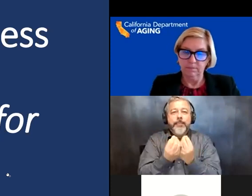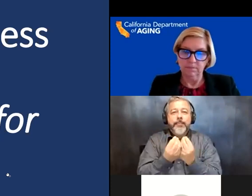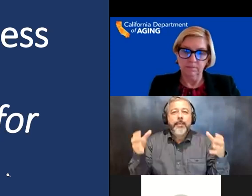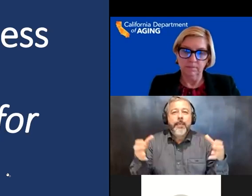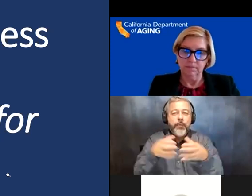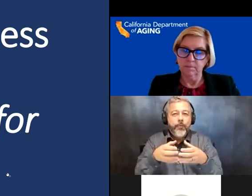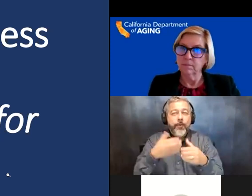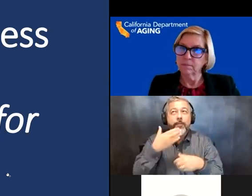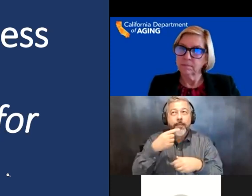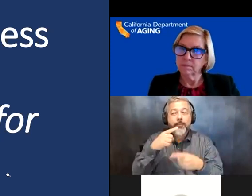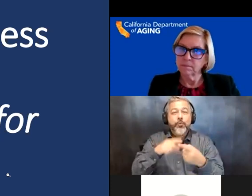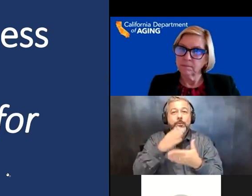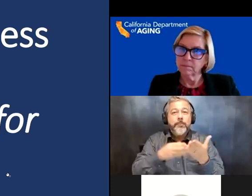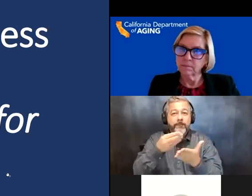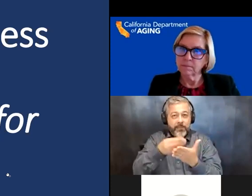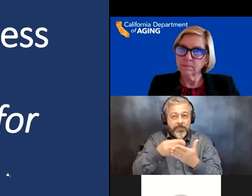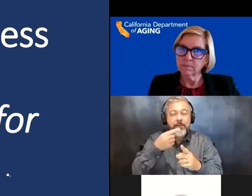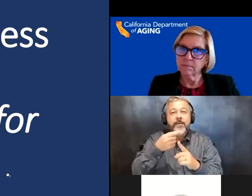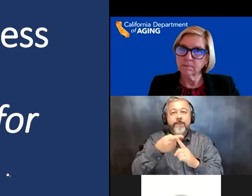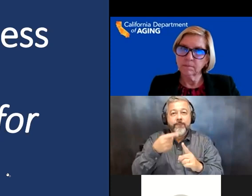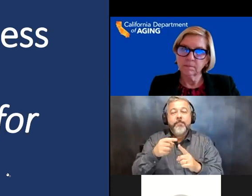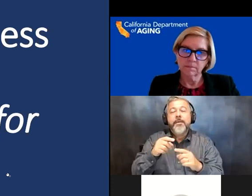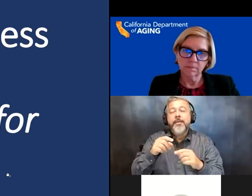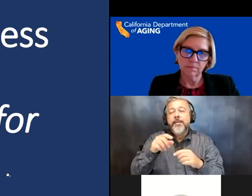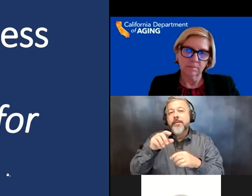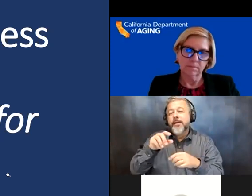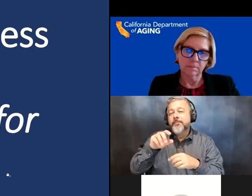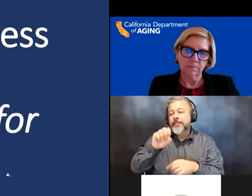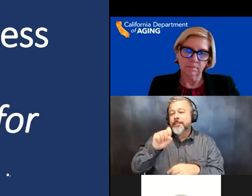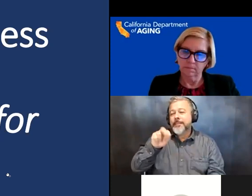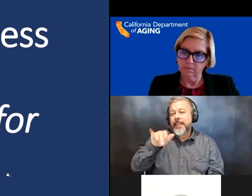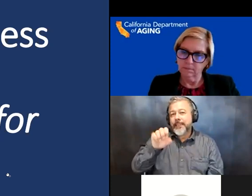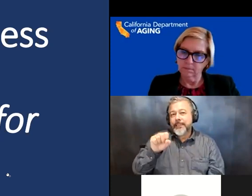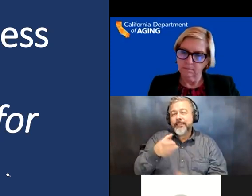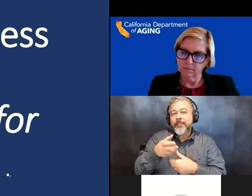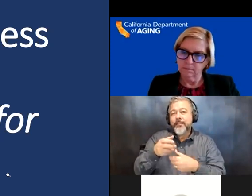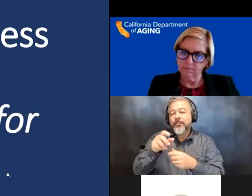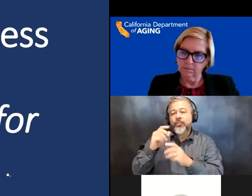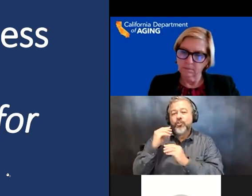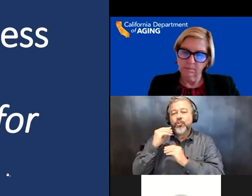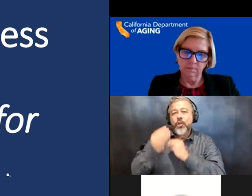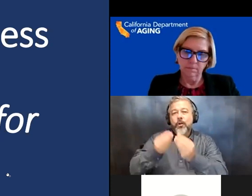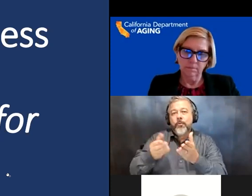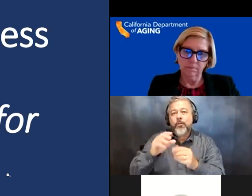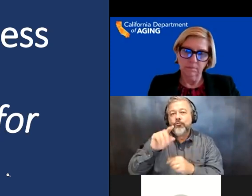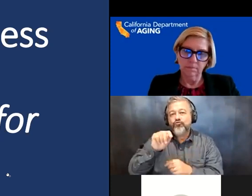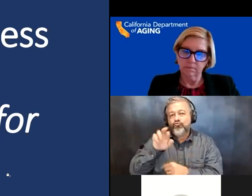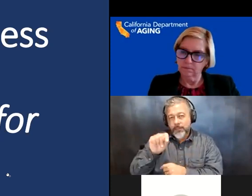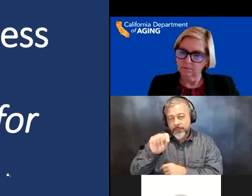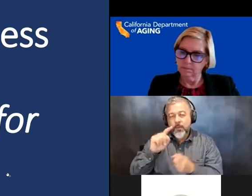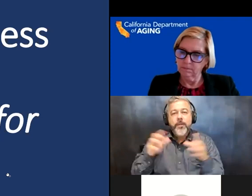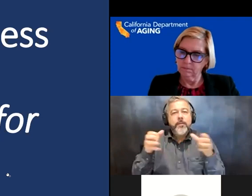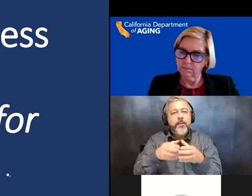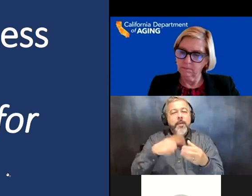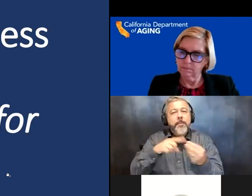some funding from the May and Stanley Smith Charitable Trust. We came together around the Master Plan for Aging's